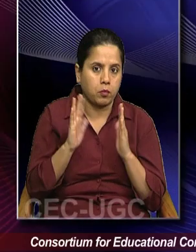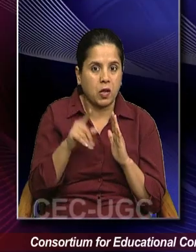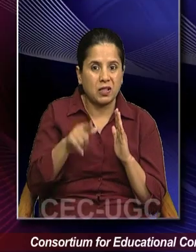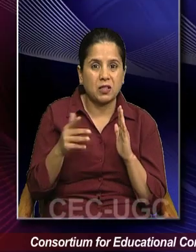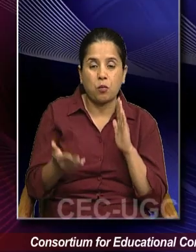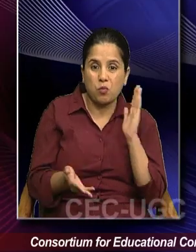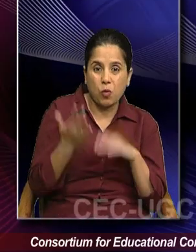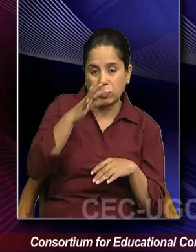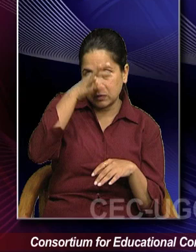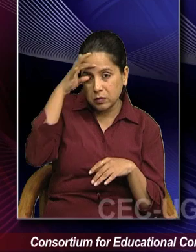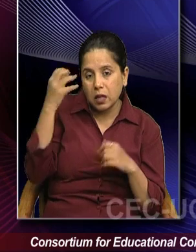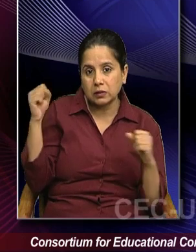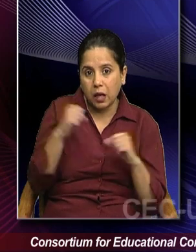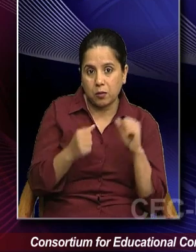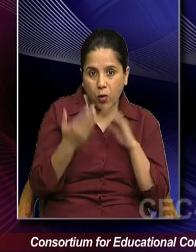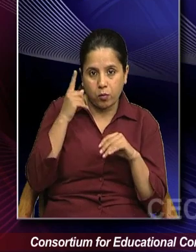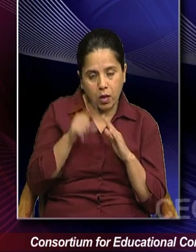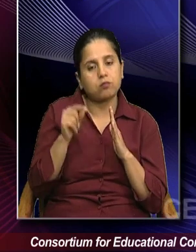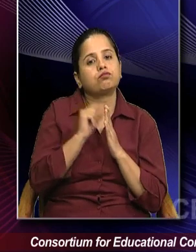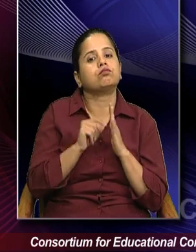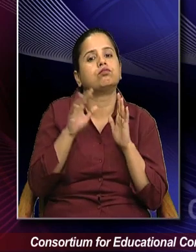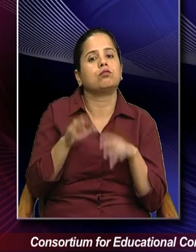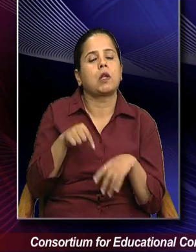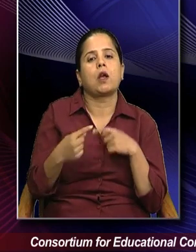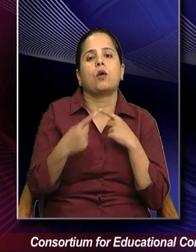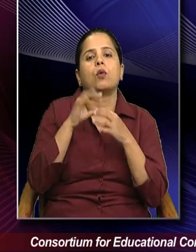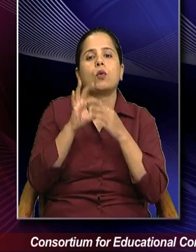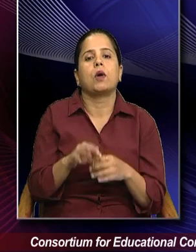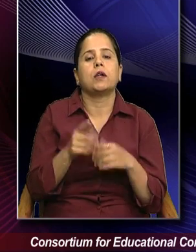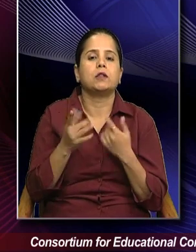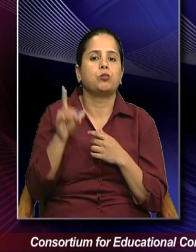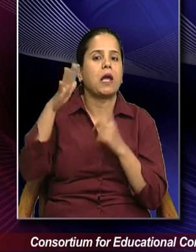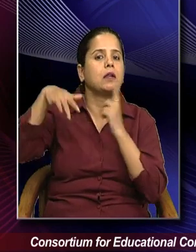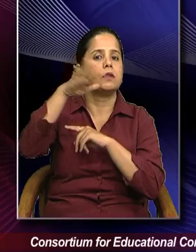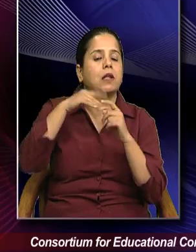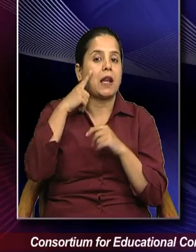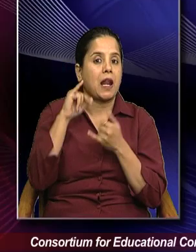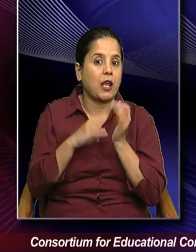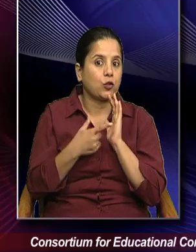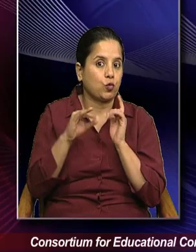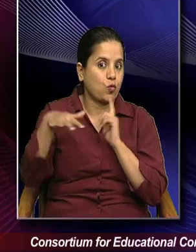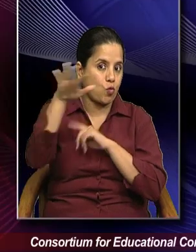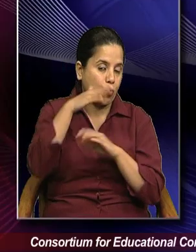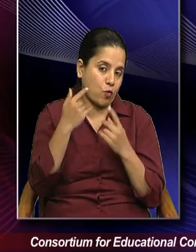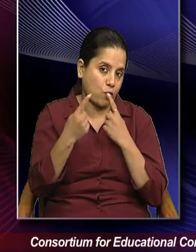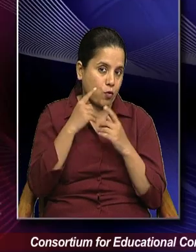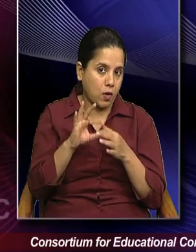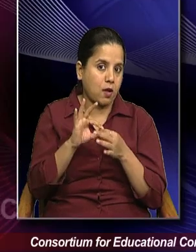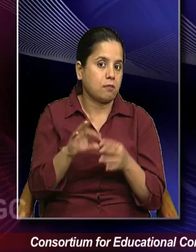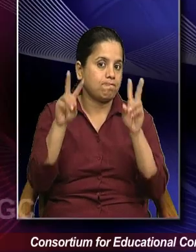weather conditions, and we are going to talk about space missions, ISRO missions under space